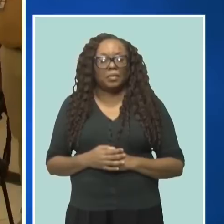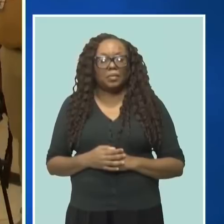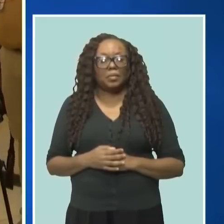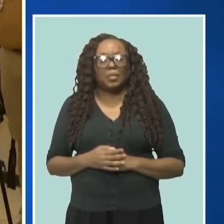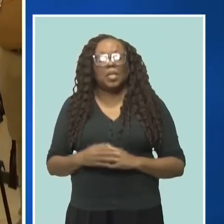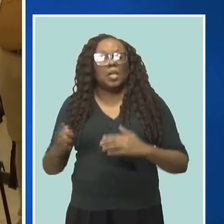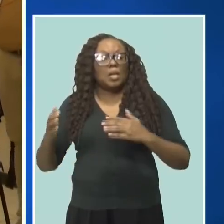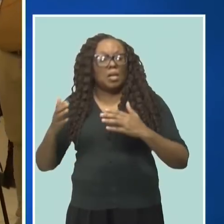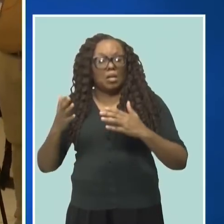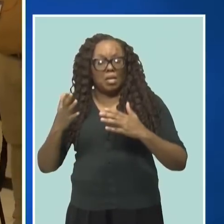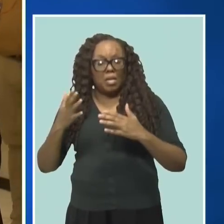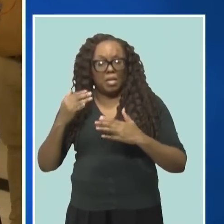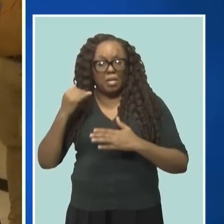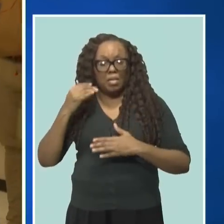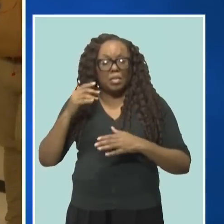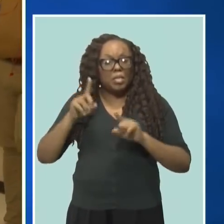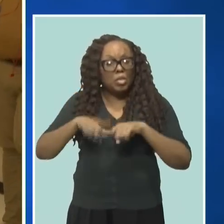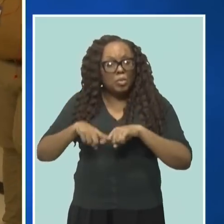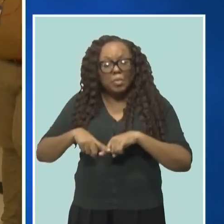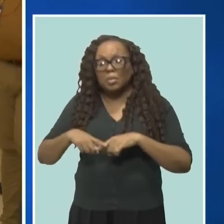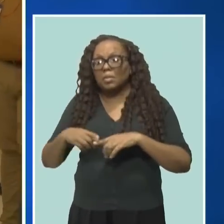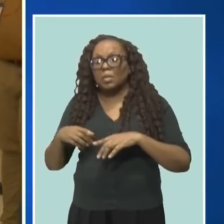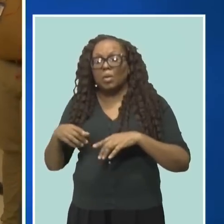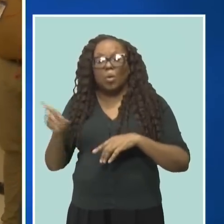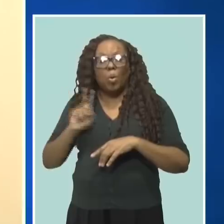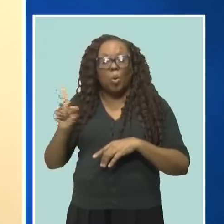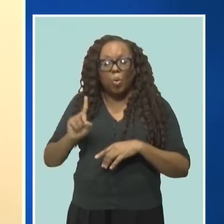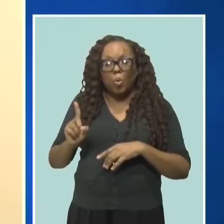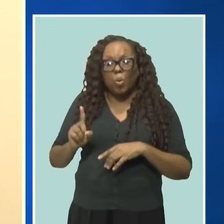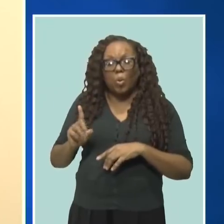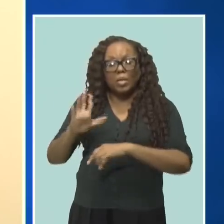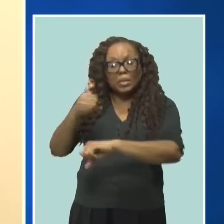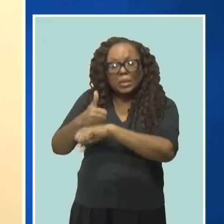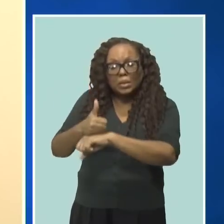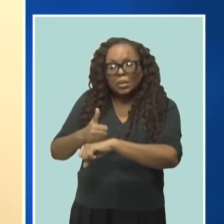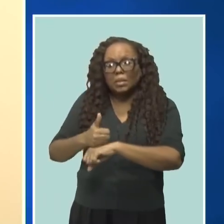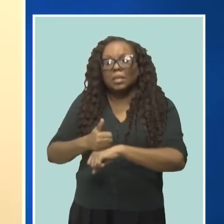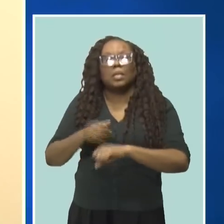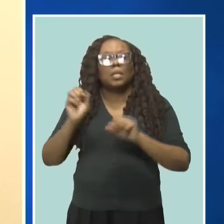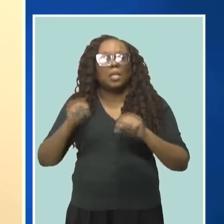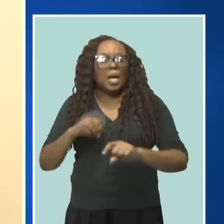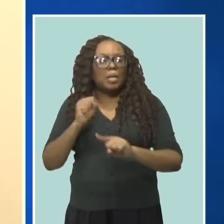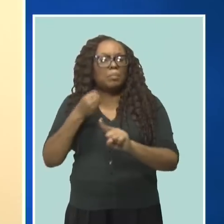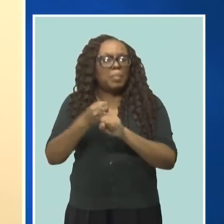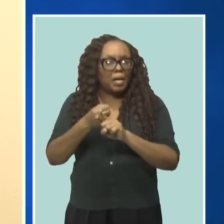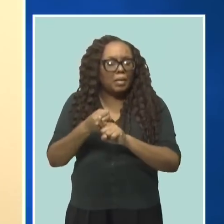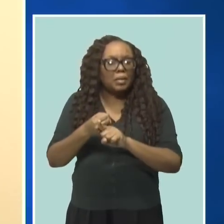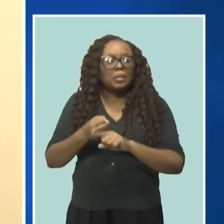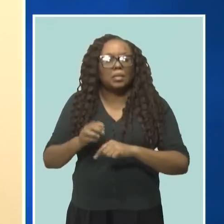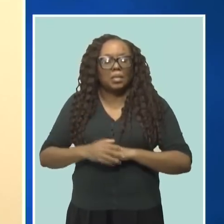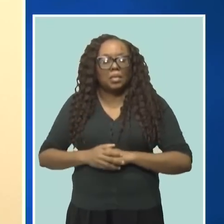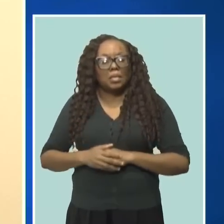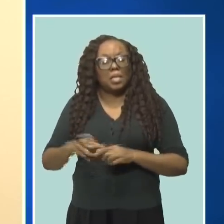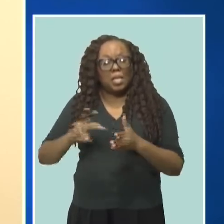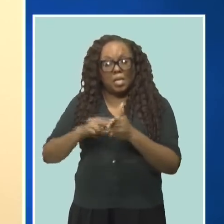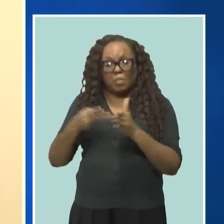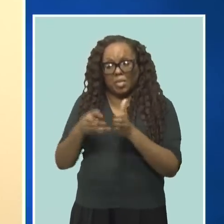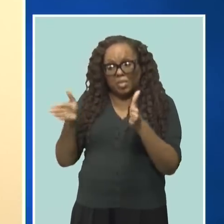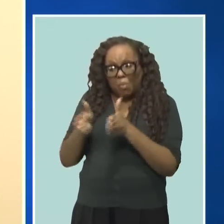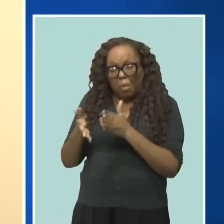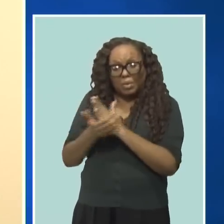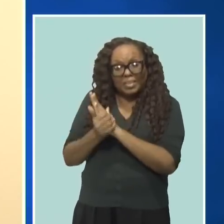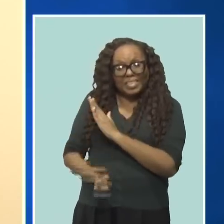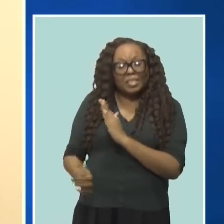could significantly impact the environment. This enables the planning system to capture smaller-scale projects which carry a